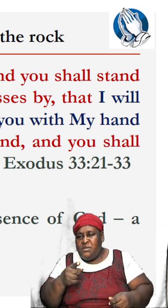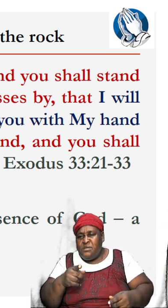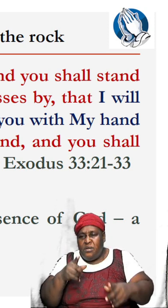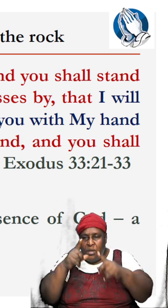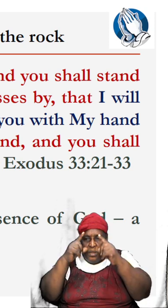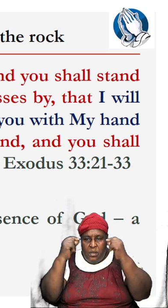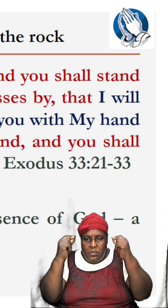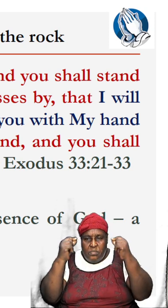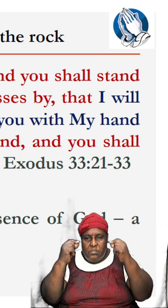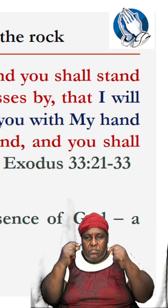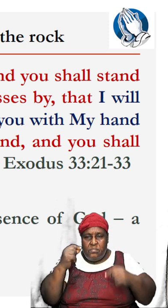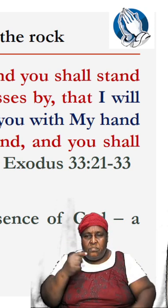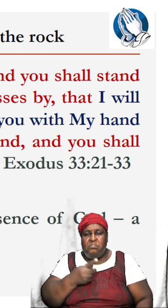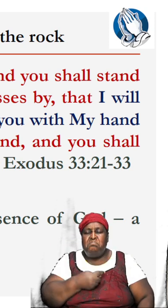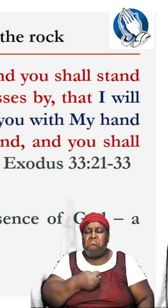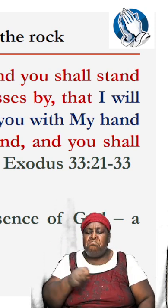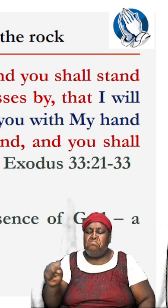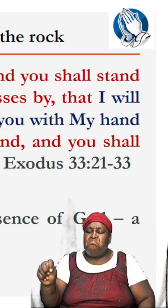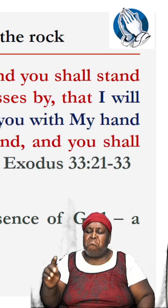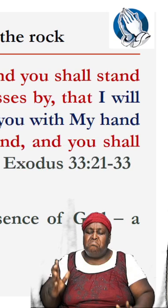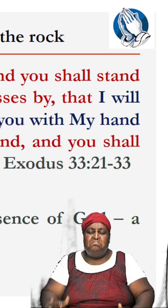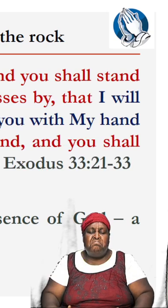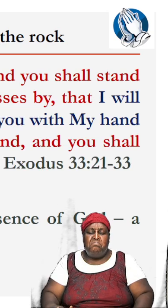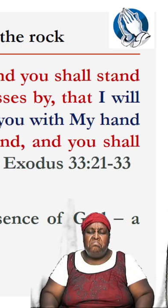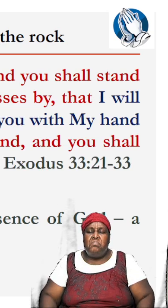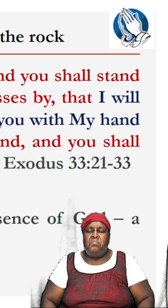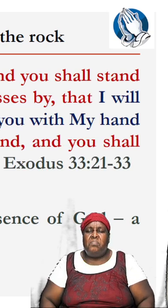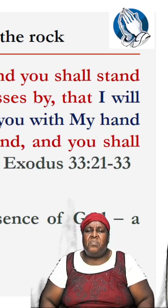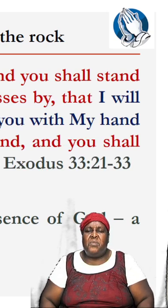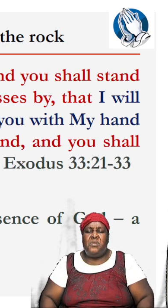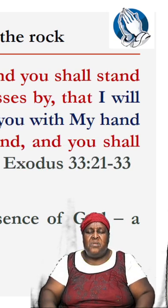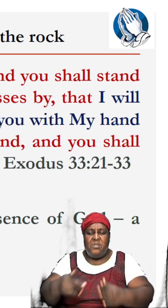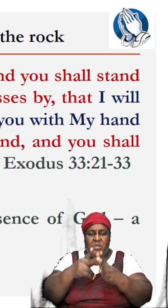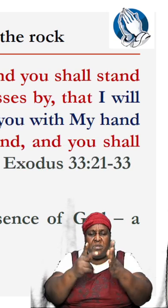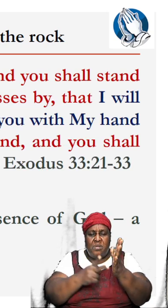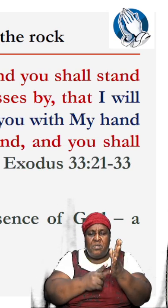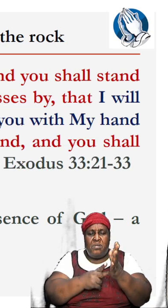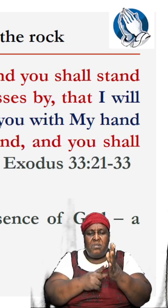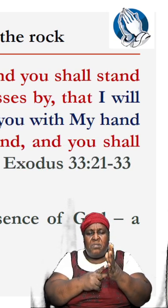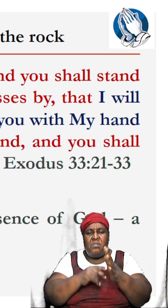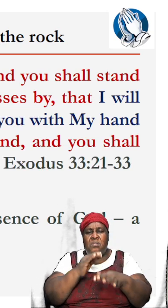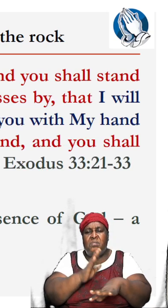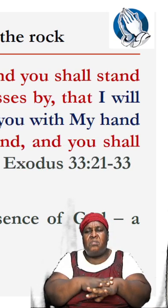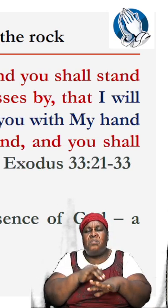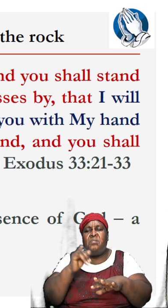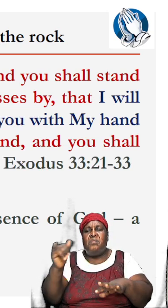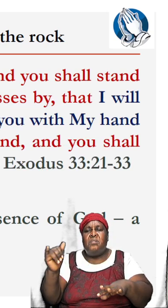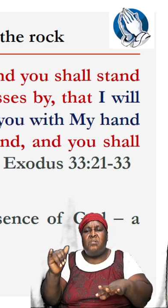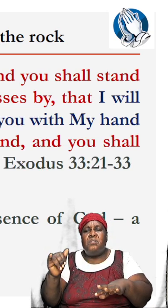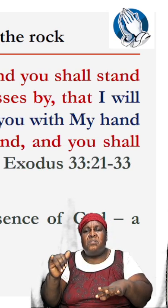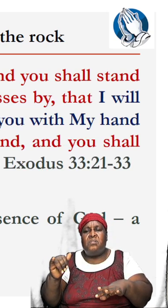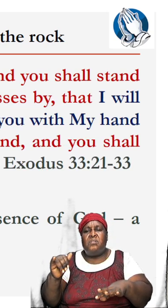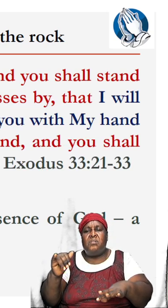little theological, a little bit. There's a principle that is called a typical